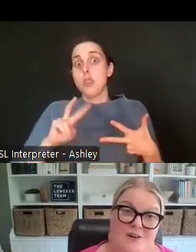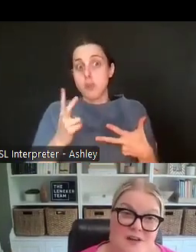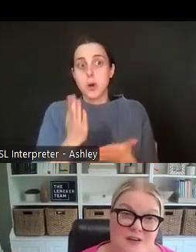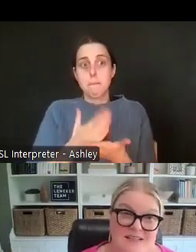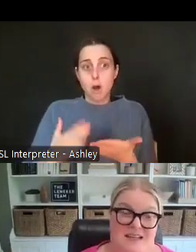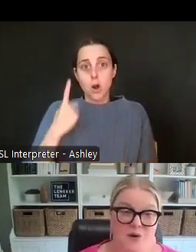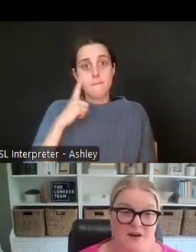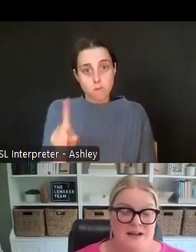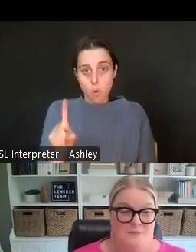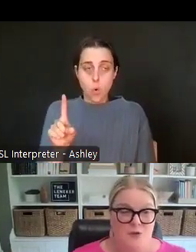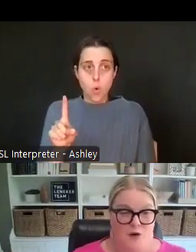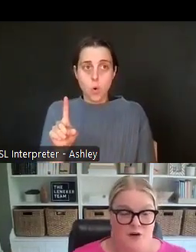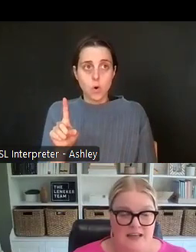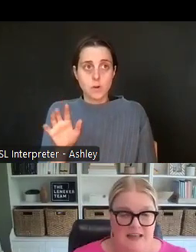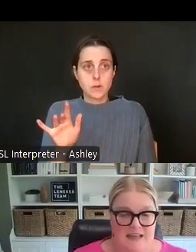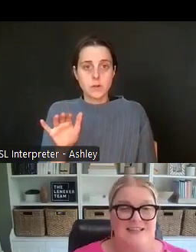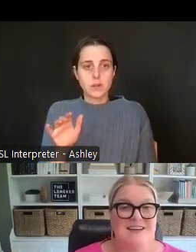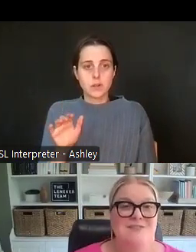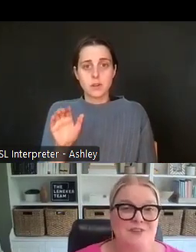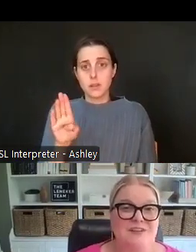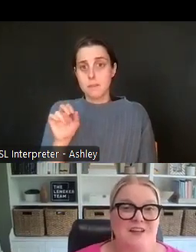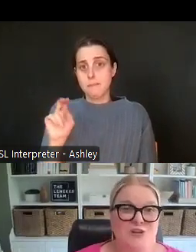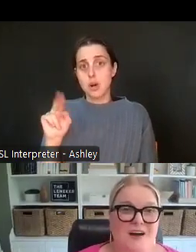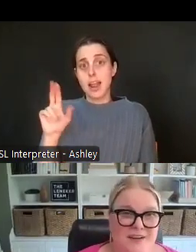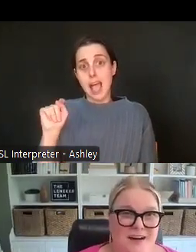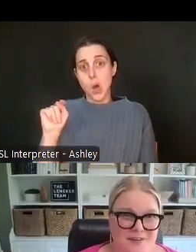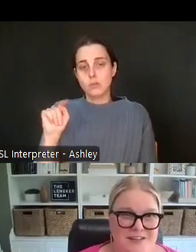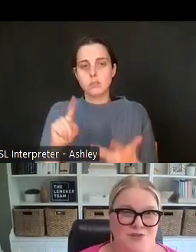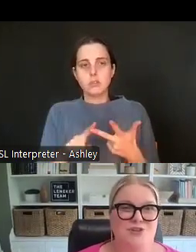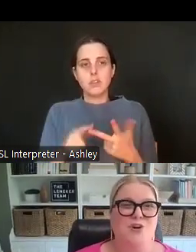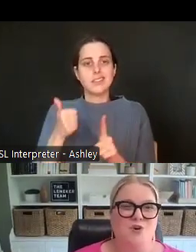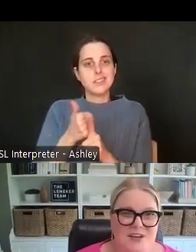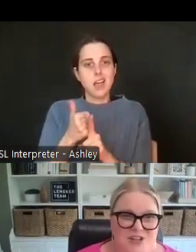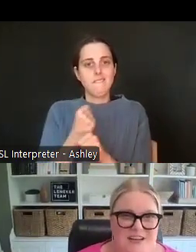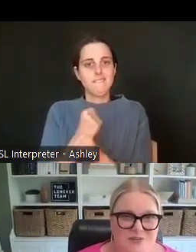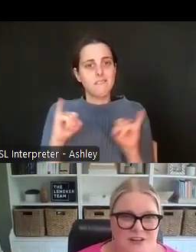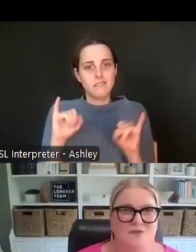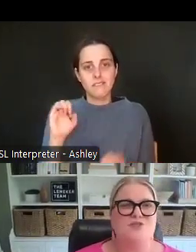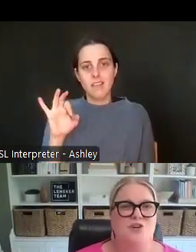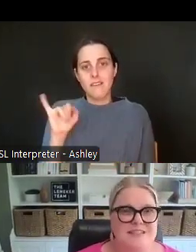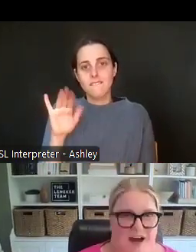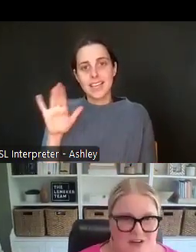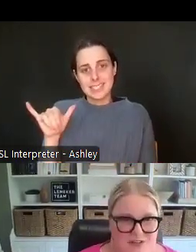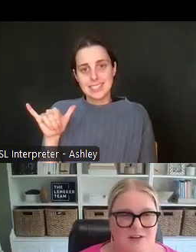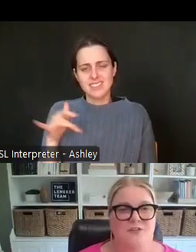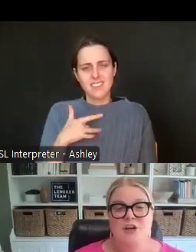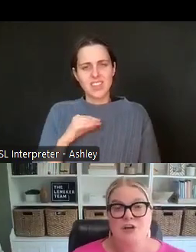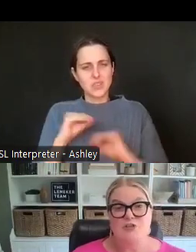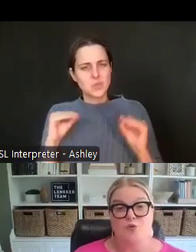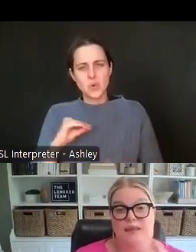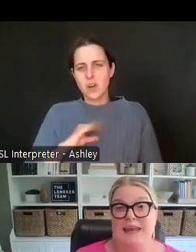is self-efficacy, where it doesn't feel like you've got the confidence. You start questioning yourself, you start doubting